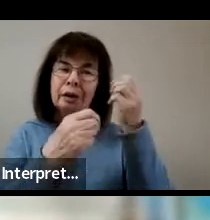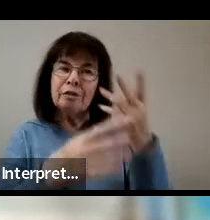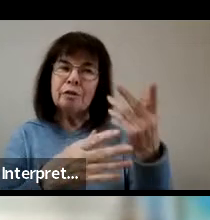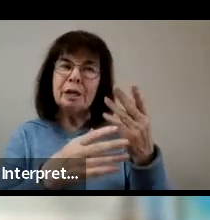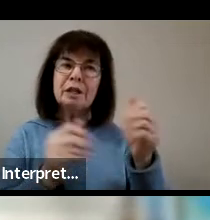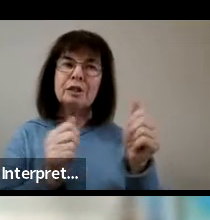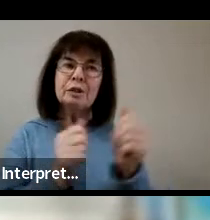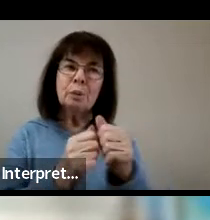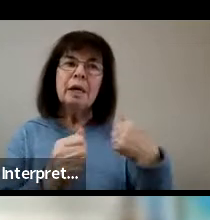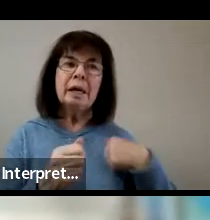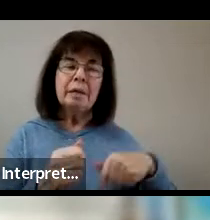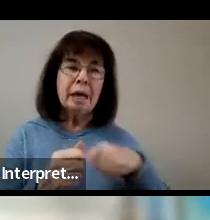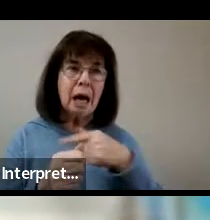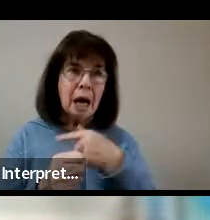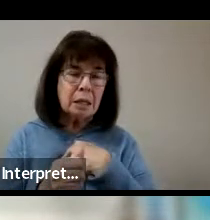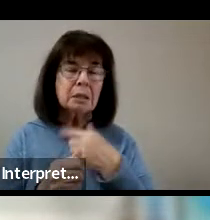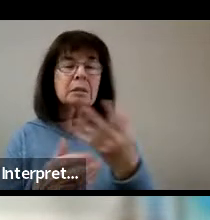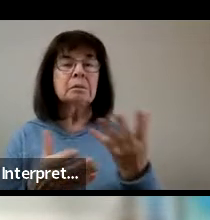around